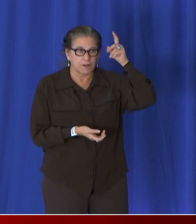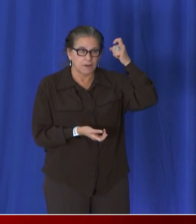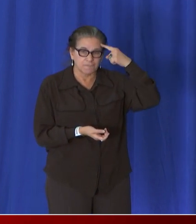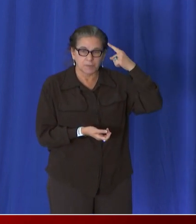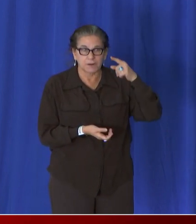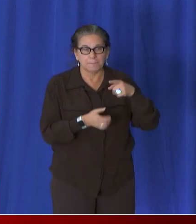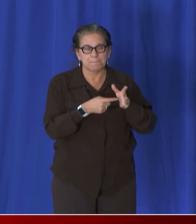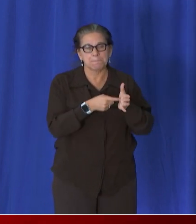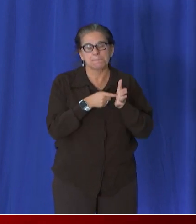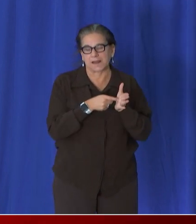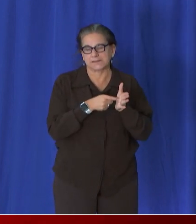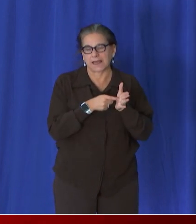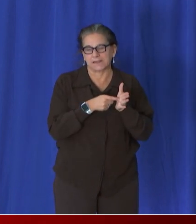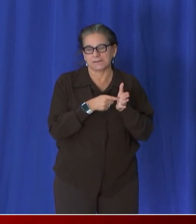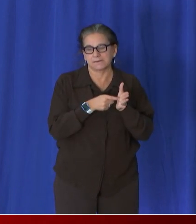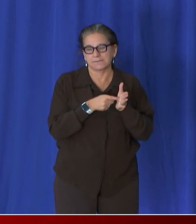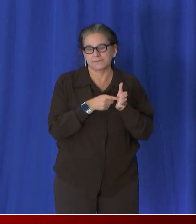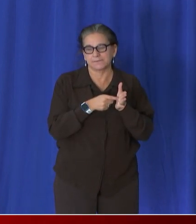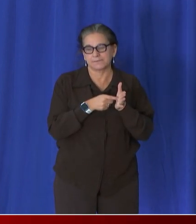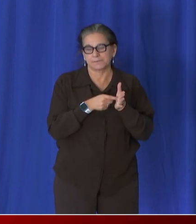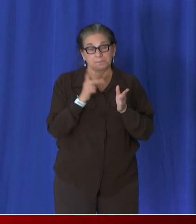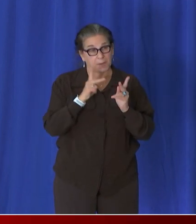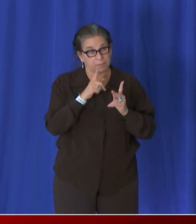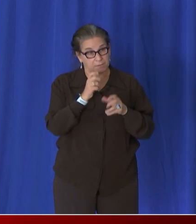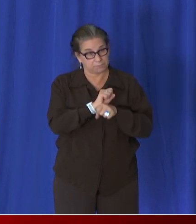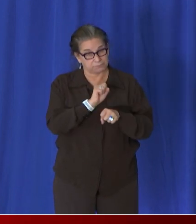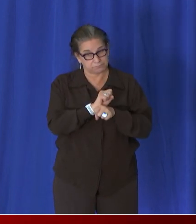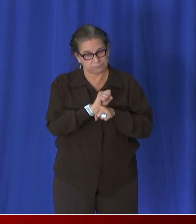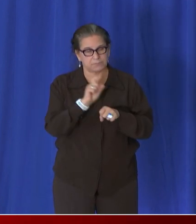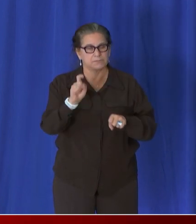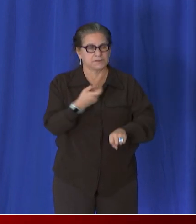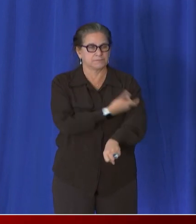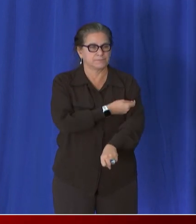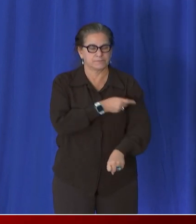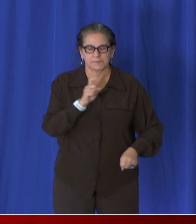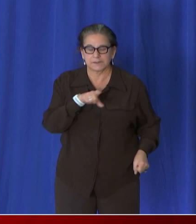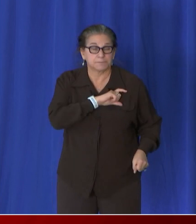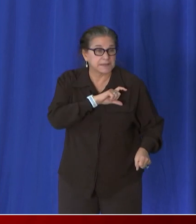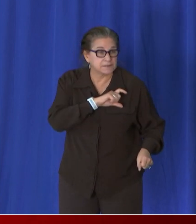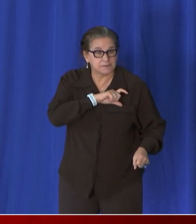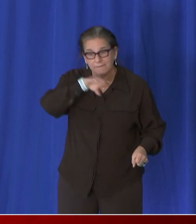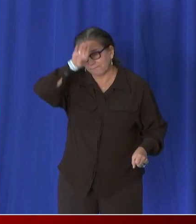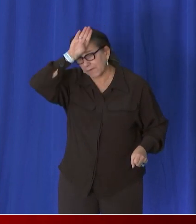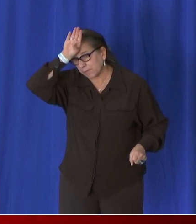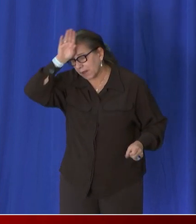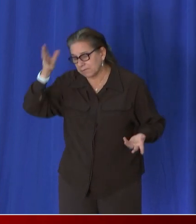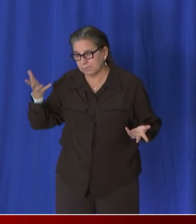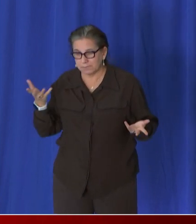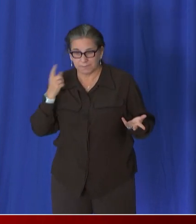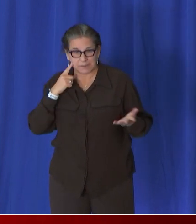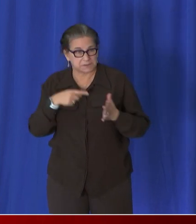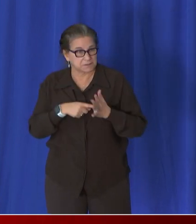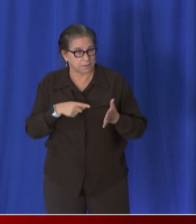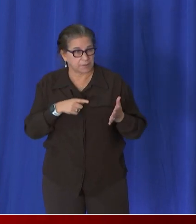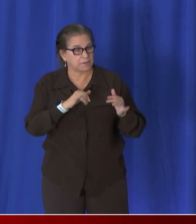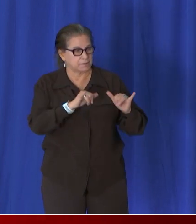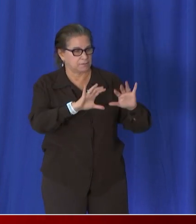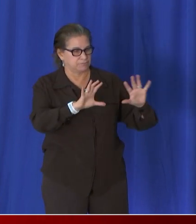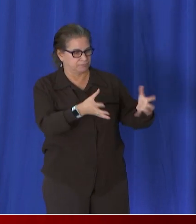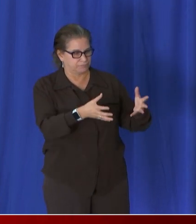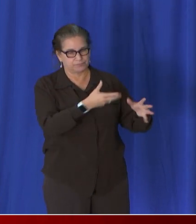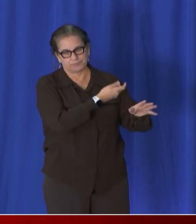do know that mandates have the ability to move people who are not vaccinated to become